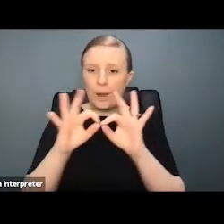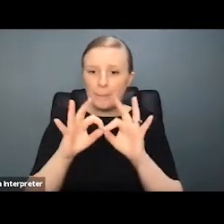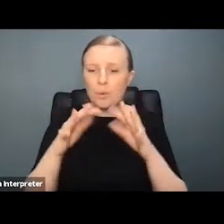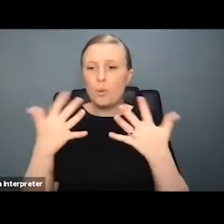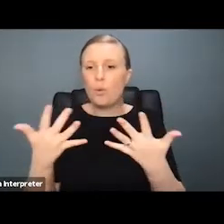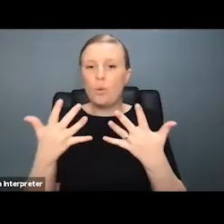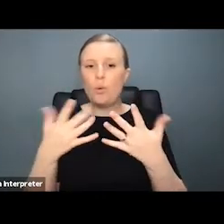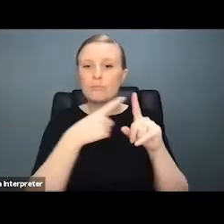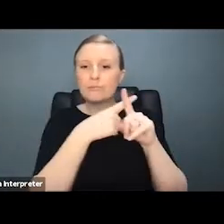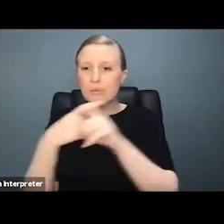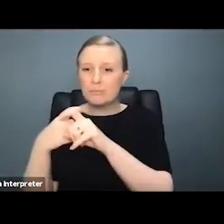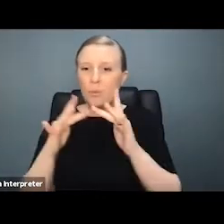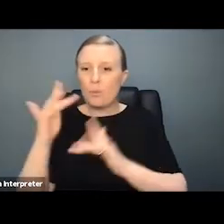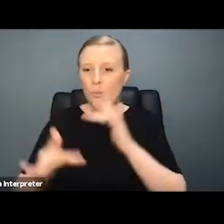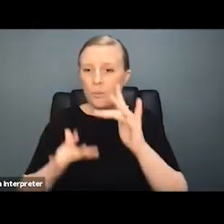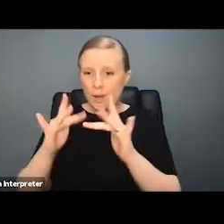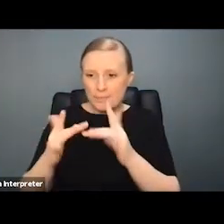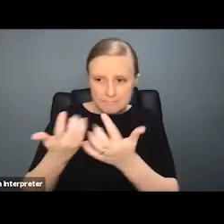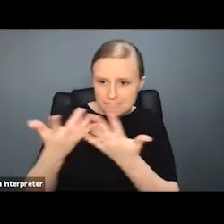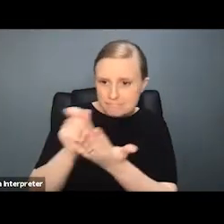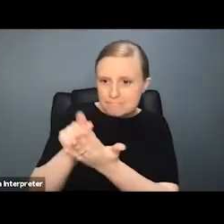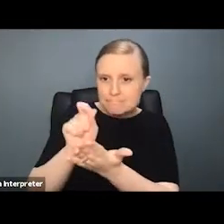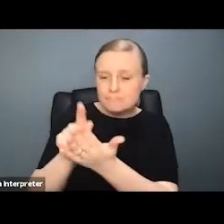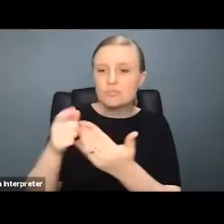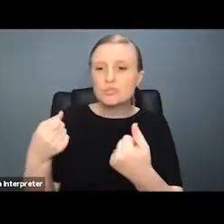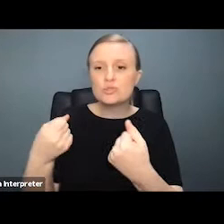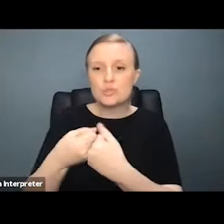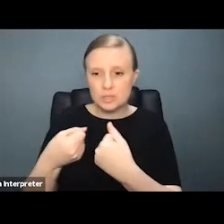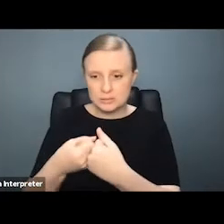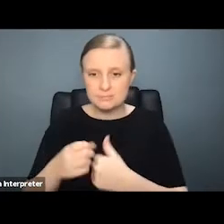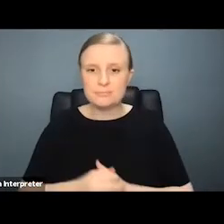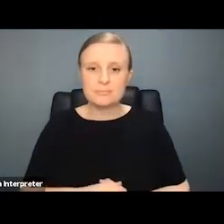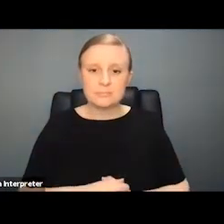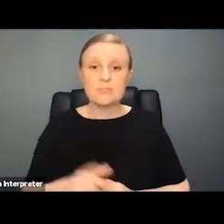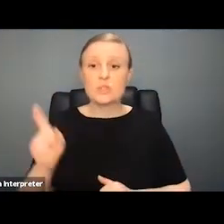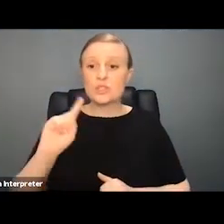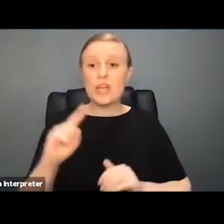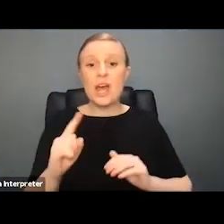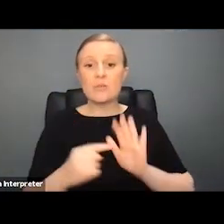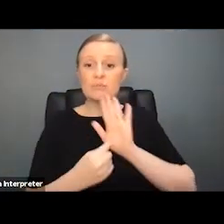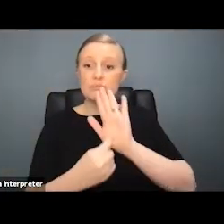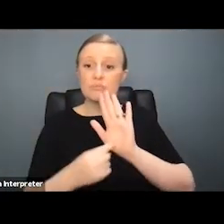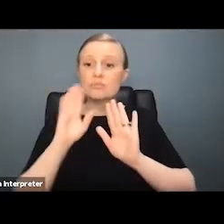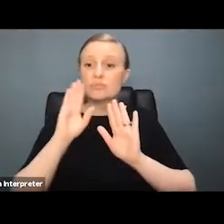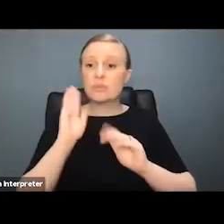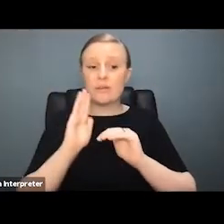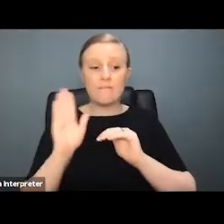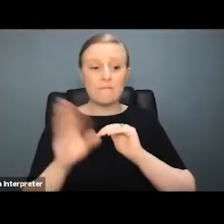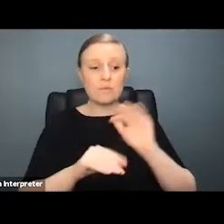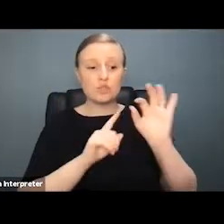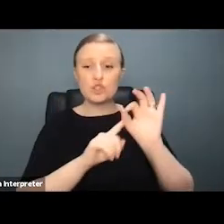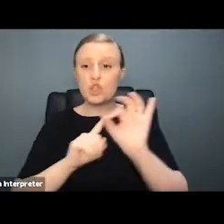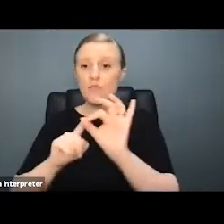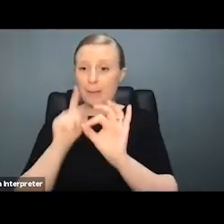going to be focused on our findings from our surveys with people who use drugs, but I will refer a little bit to some of the kind